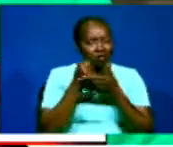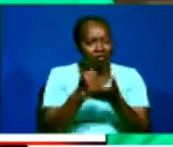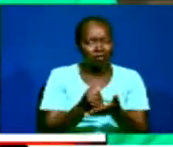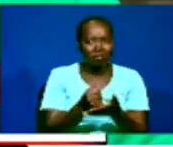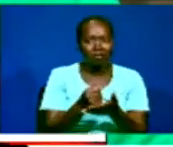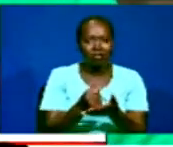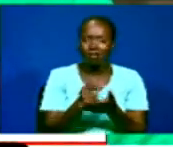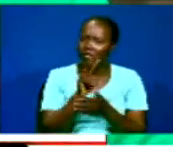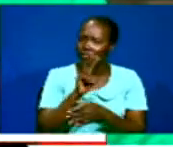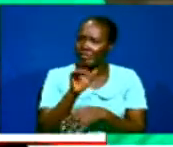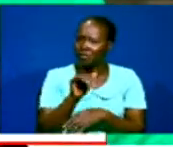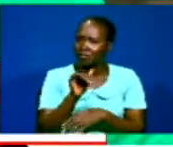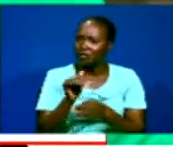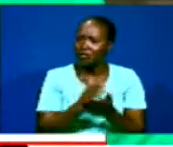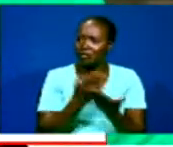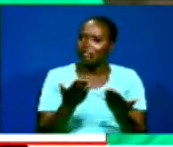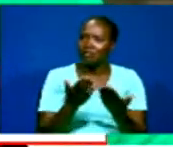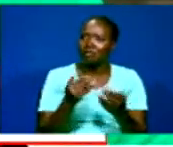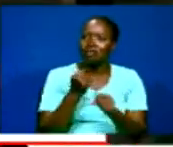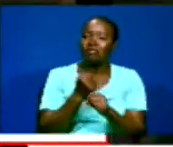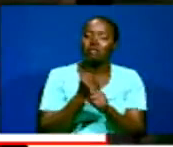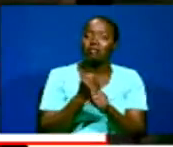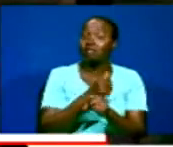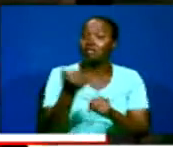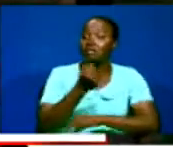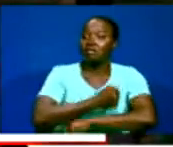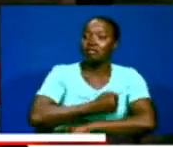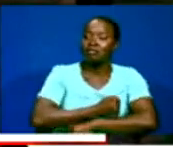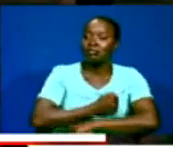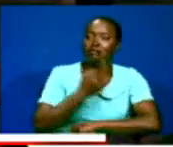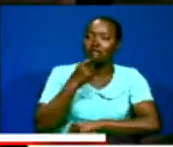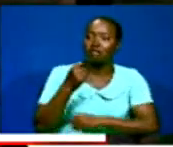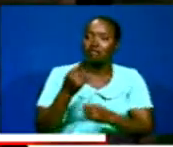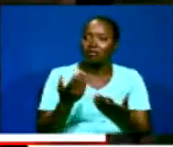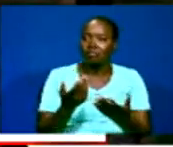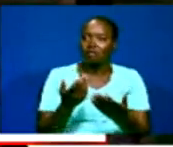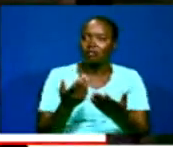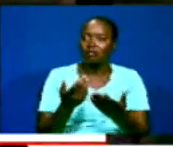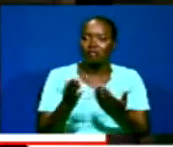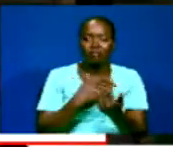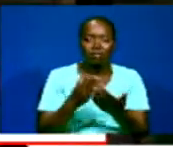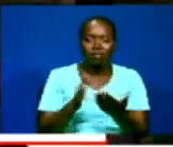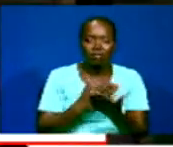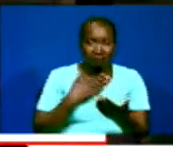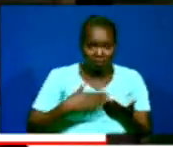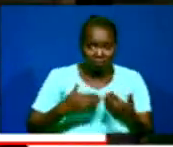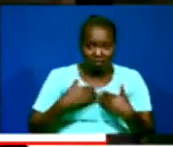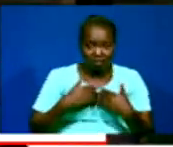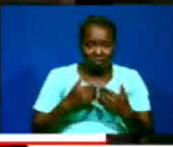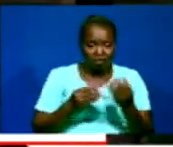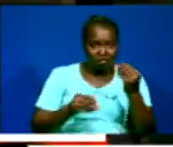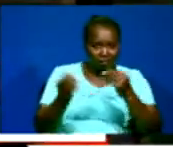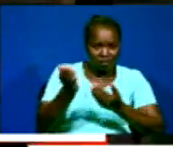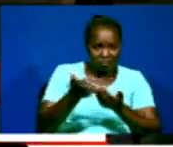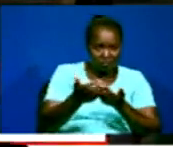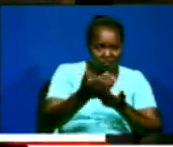we saw that it's something that we can do for other schools. So whatever somebody has, we put it together with what we have and